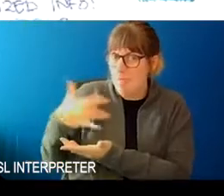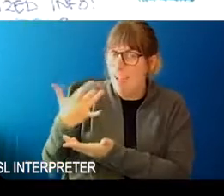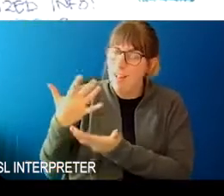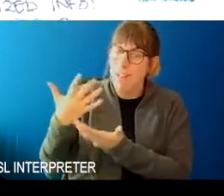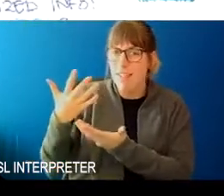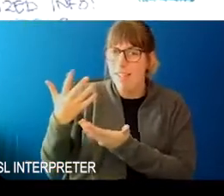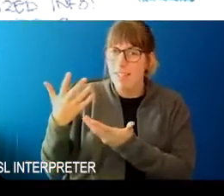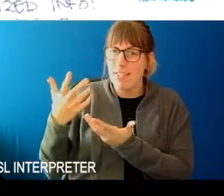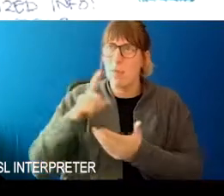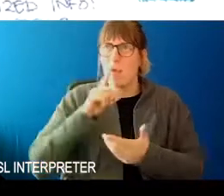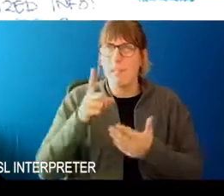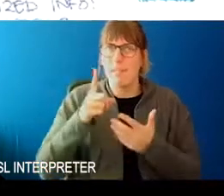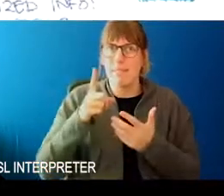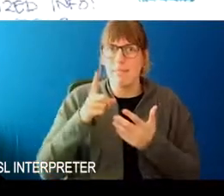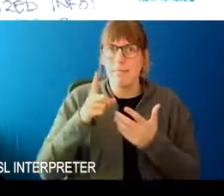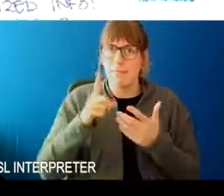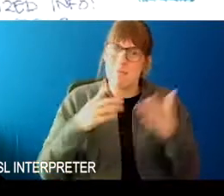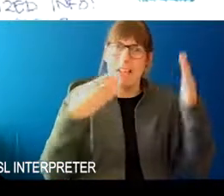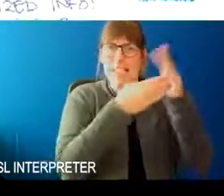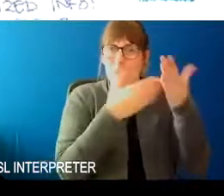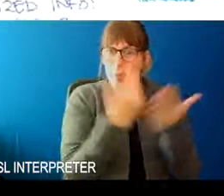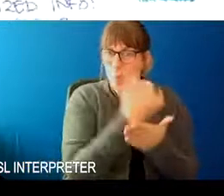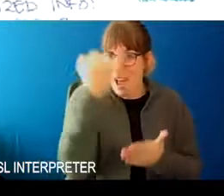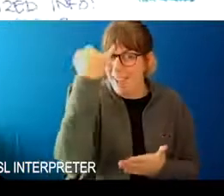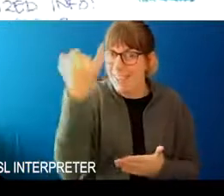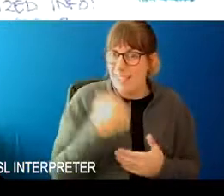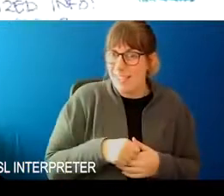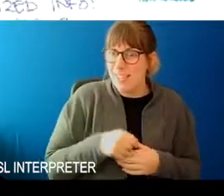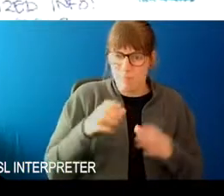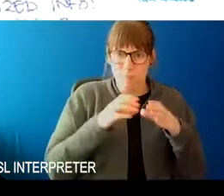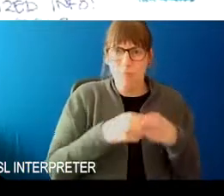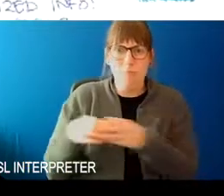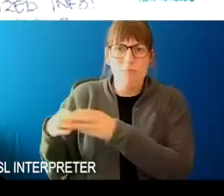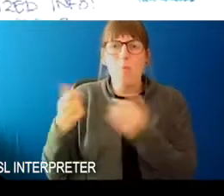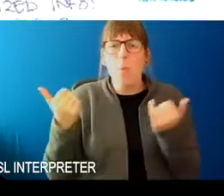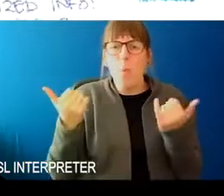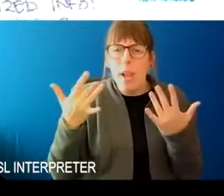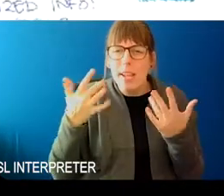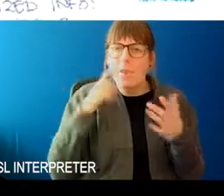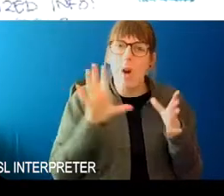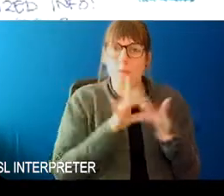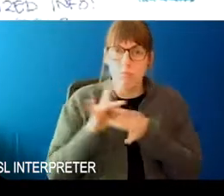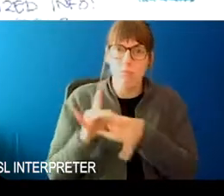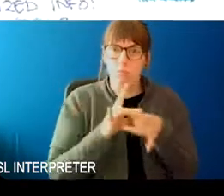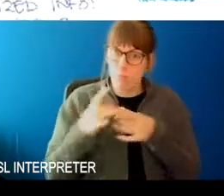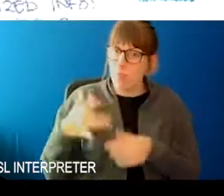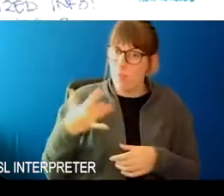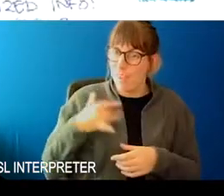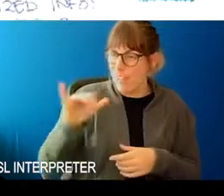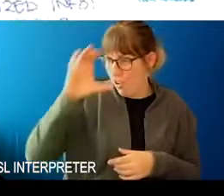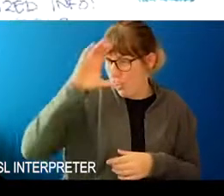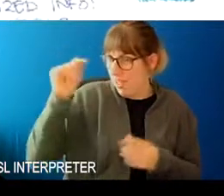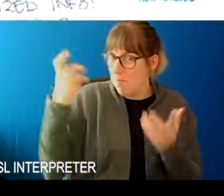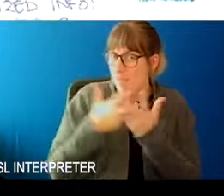of difference, kind of working against new ideas, and waiting for some way to